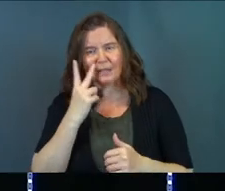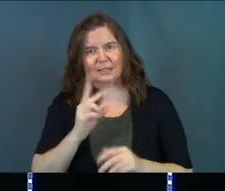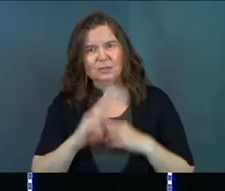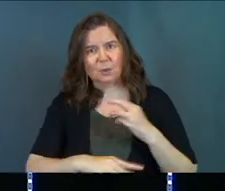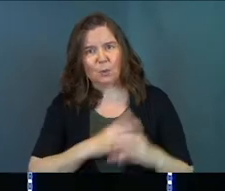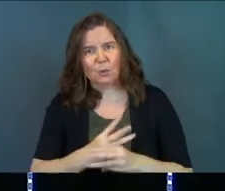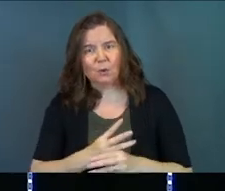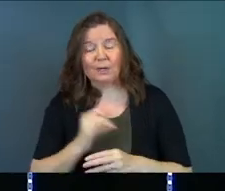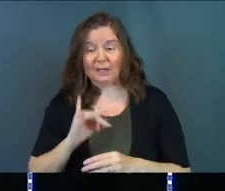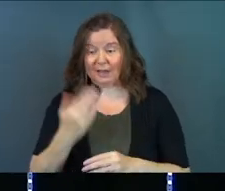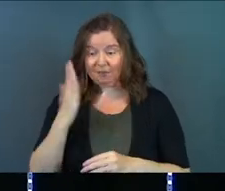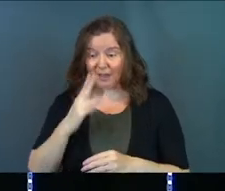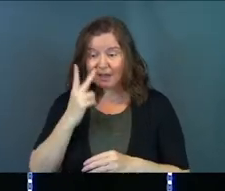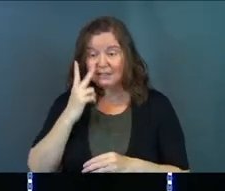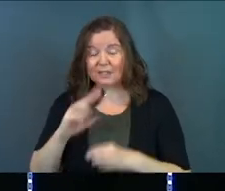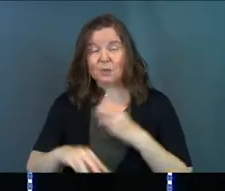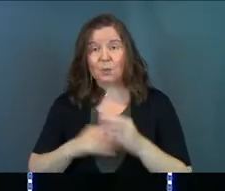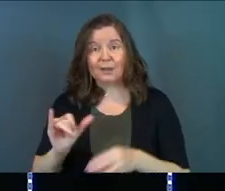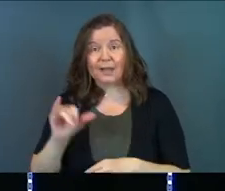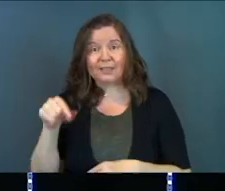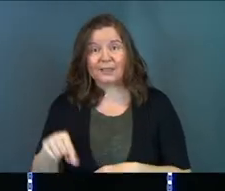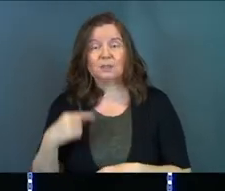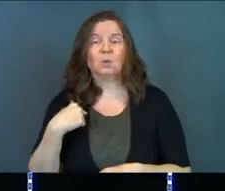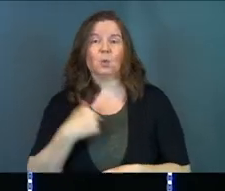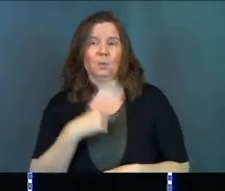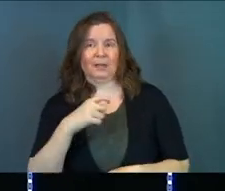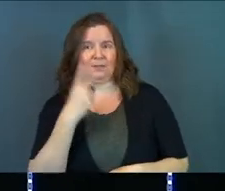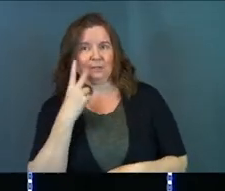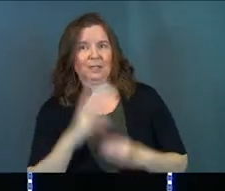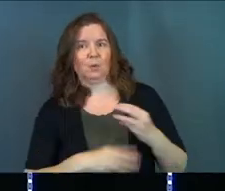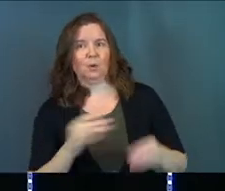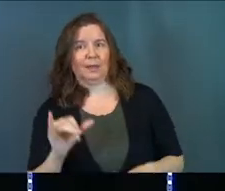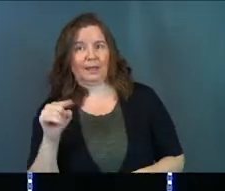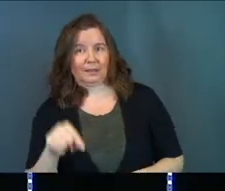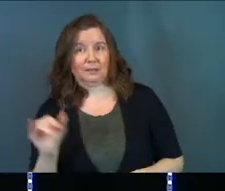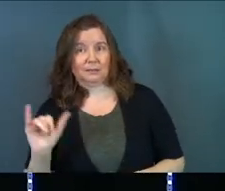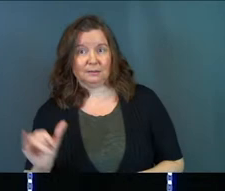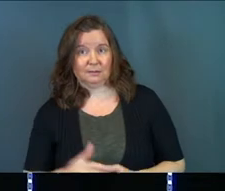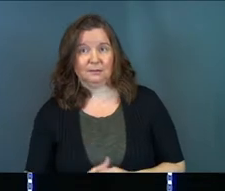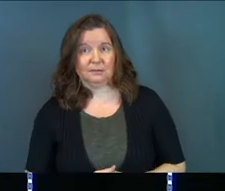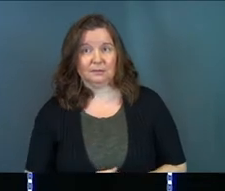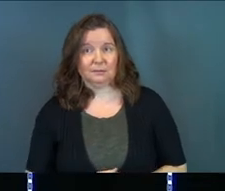the world. And if God sees the world like this, we got to see the world like this.